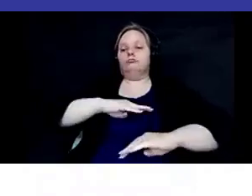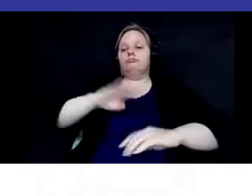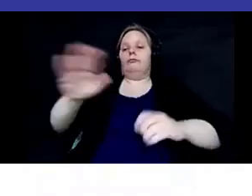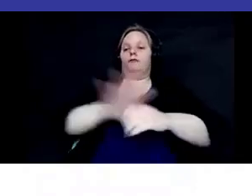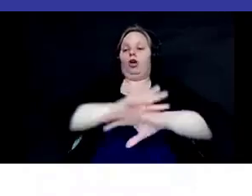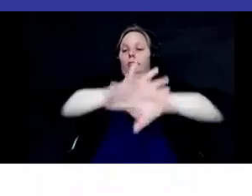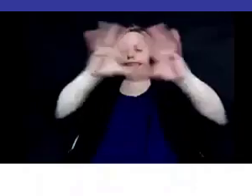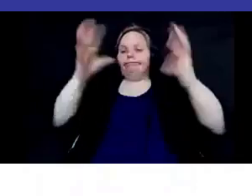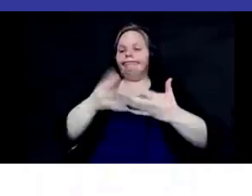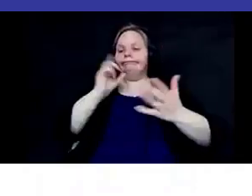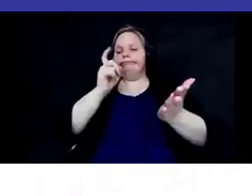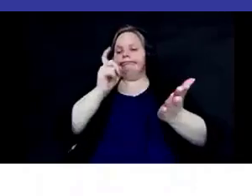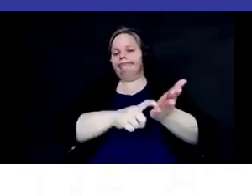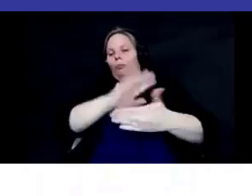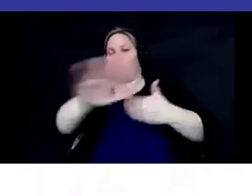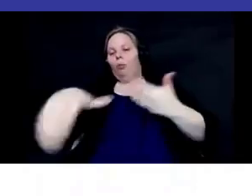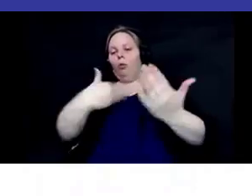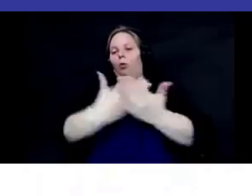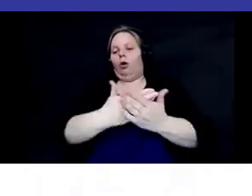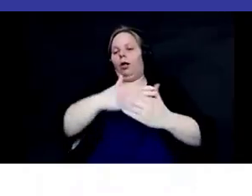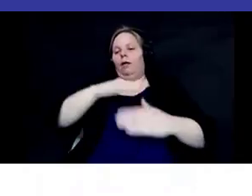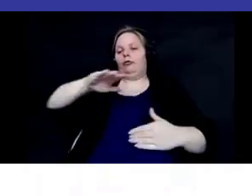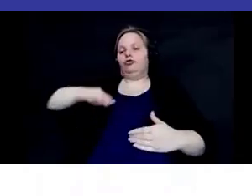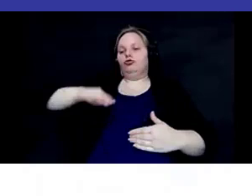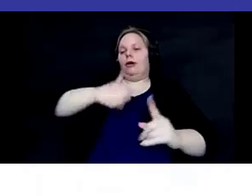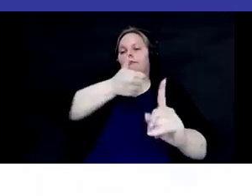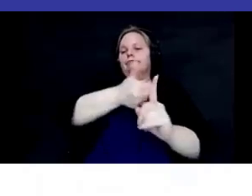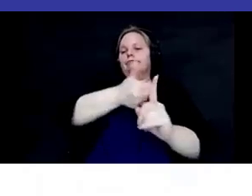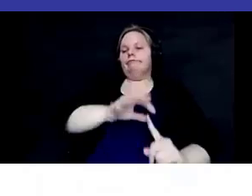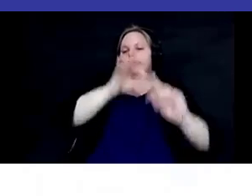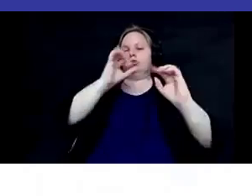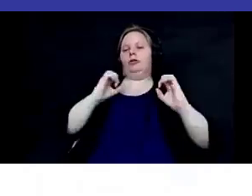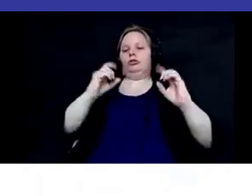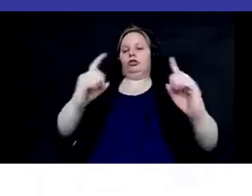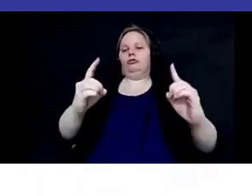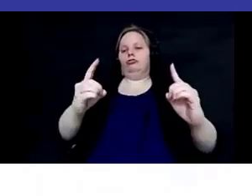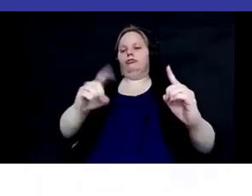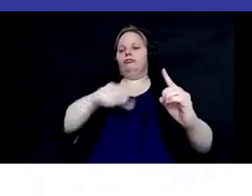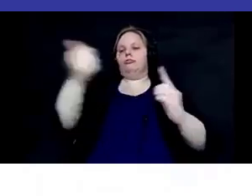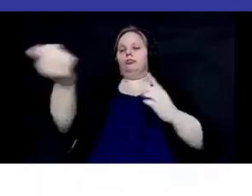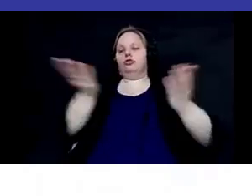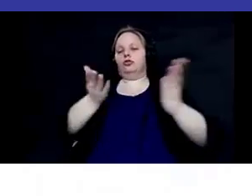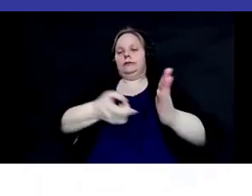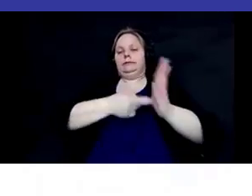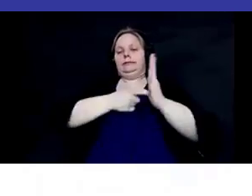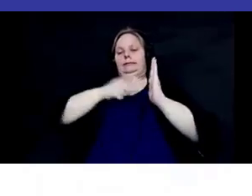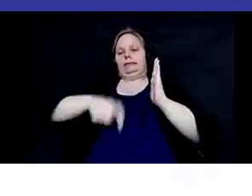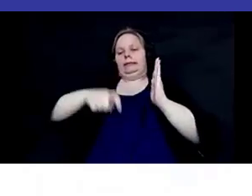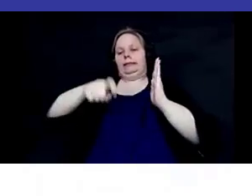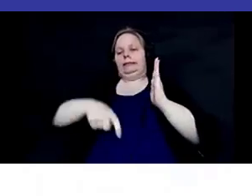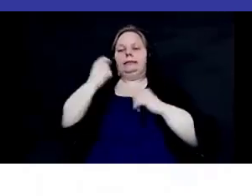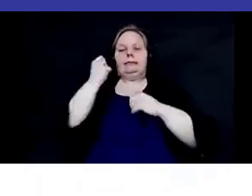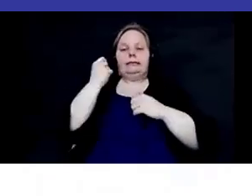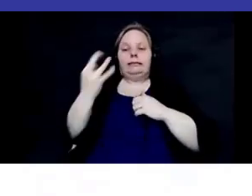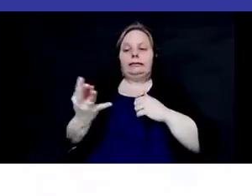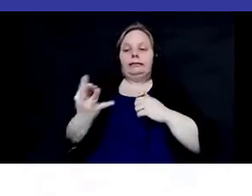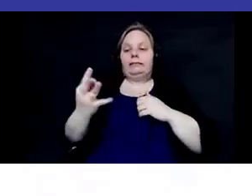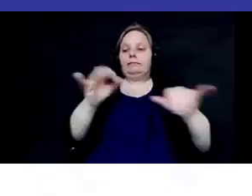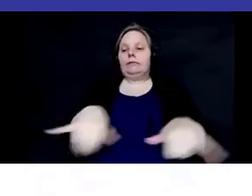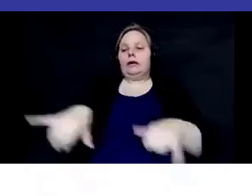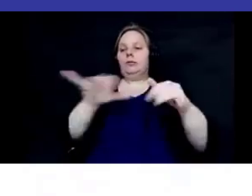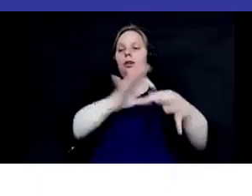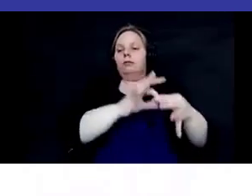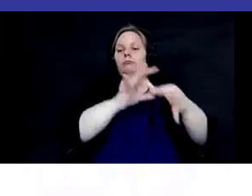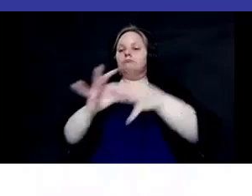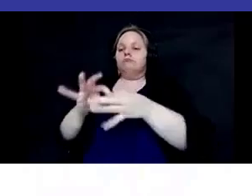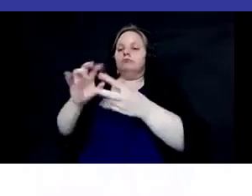to identify all of the child's special education and related services needs, whether or not commonly linked to